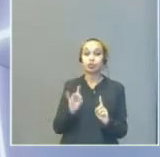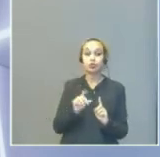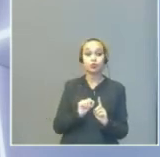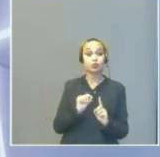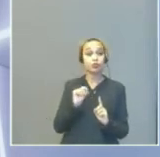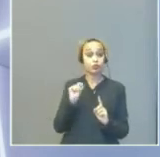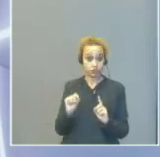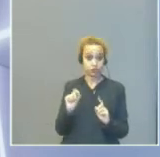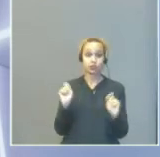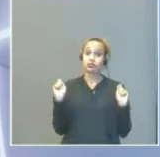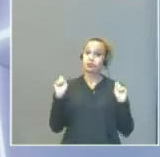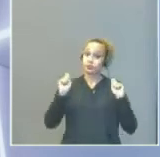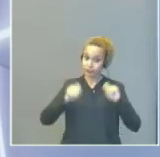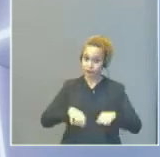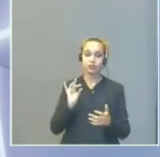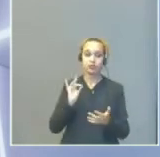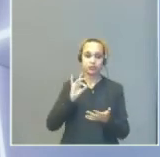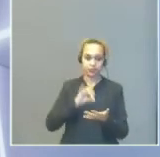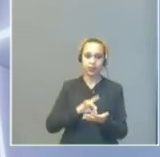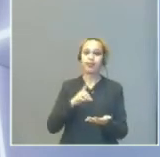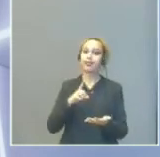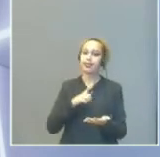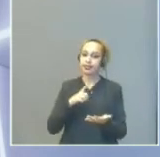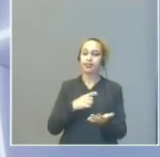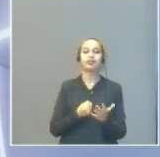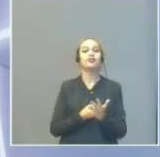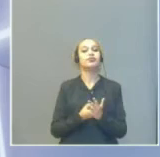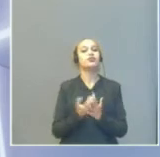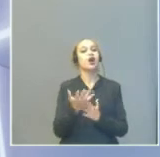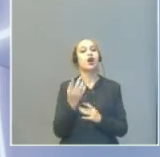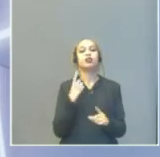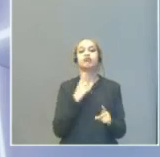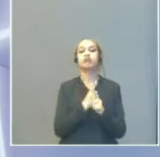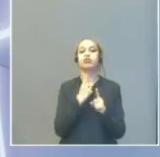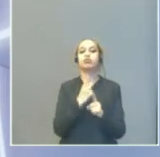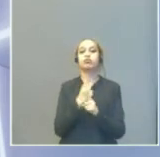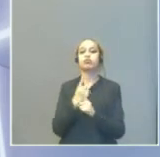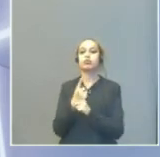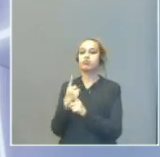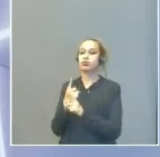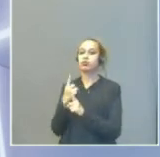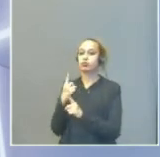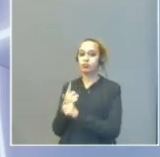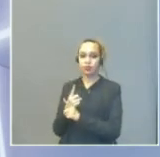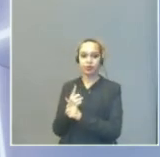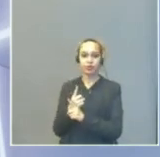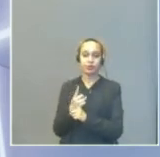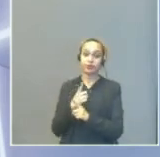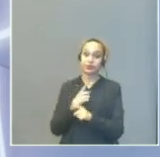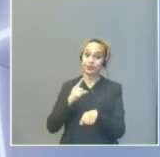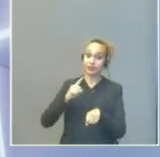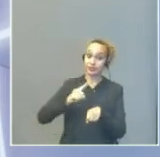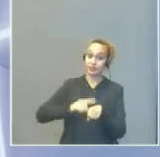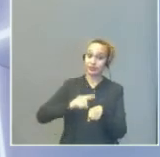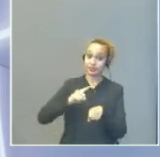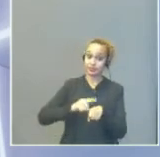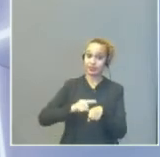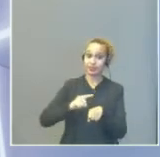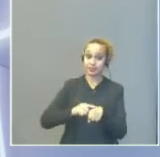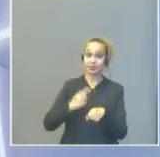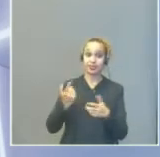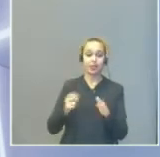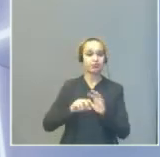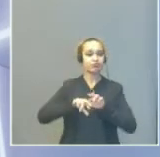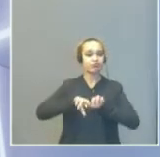might come across multiple other framings of temporality, multiple other ways of being in